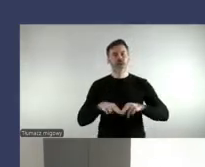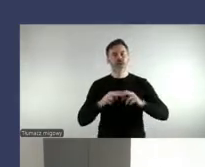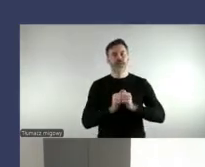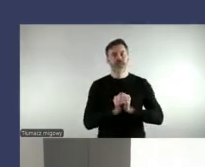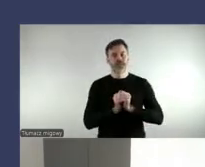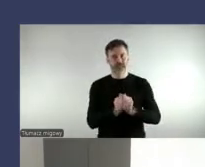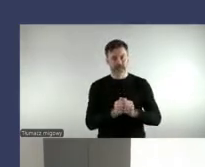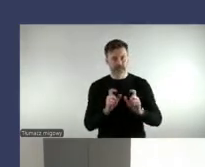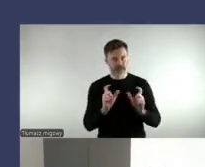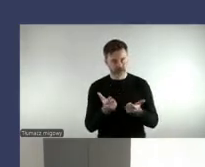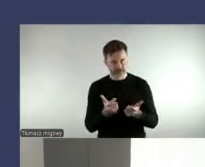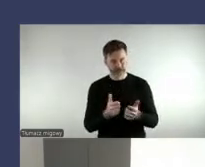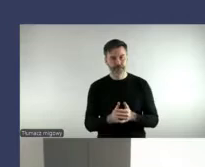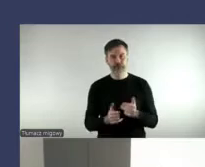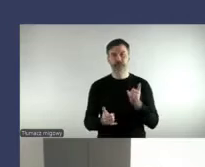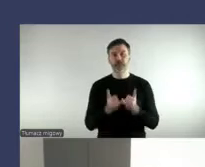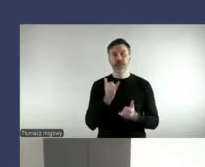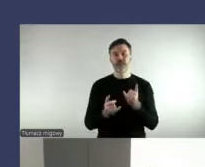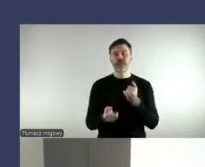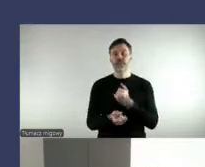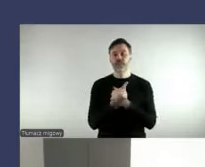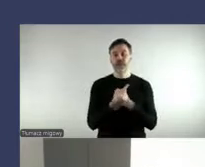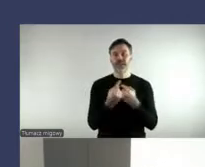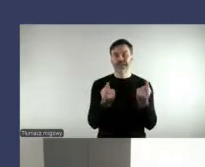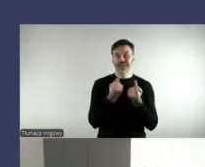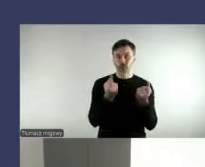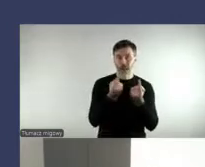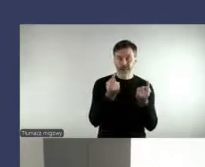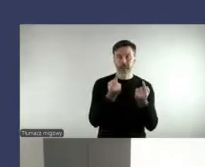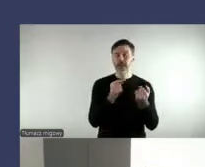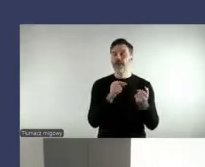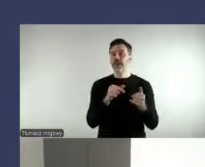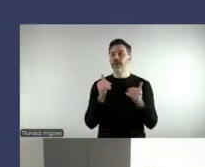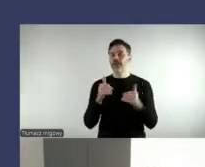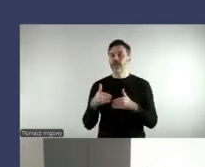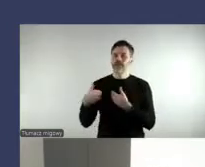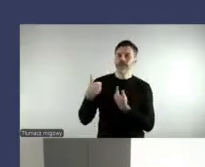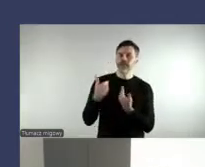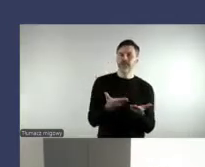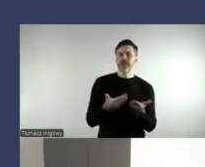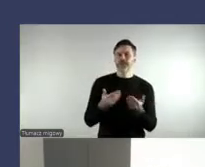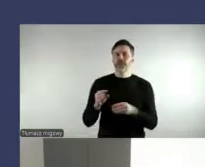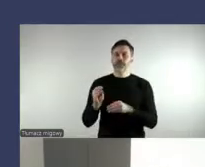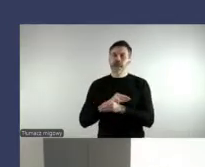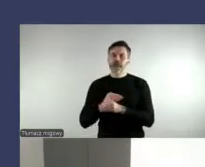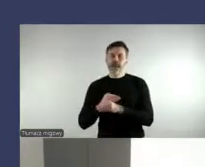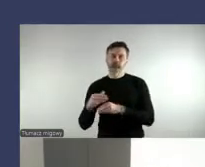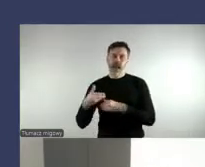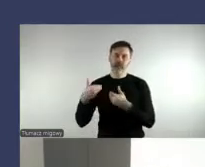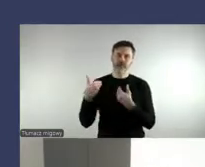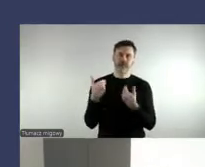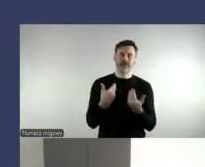Other tasks of all the partners is in the face of crisis to make available their forces and